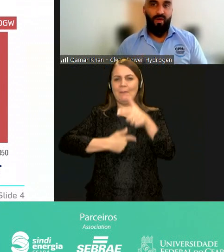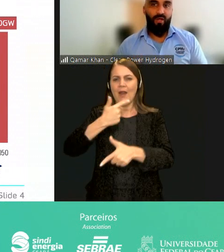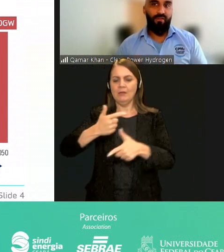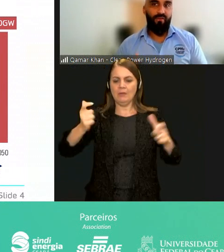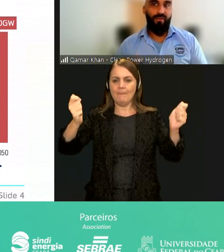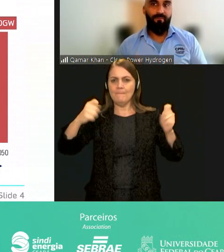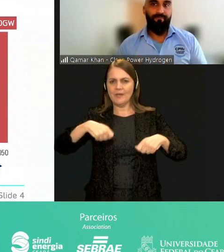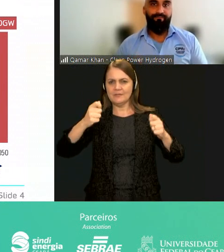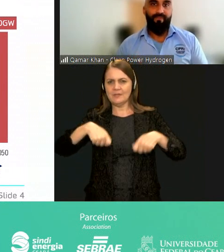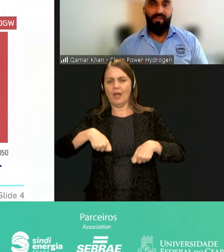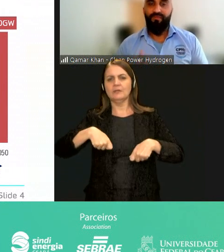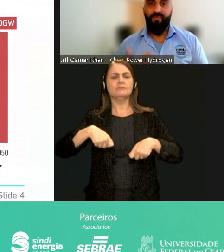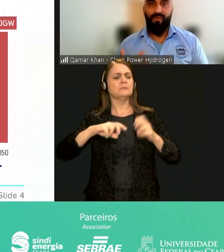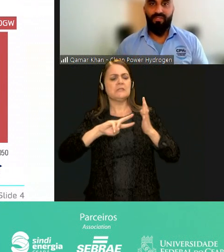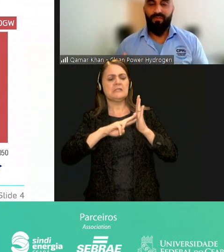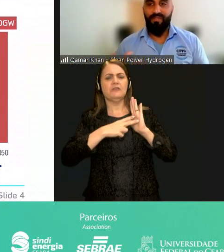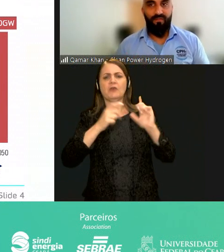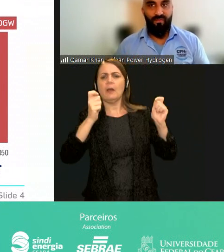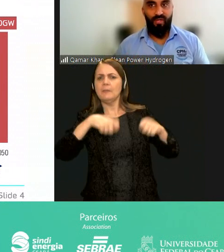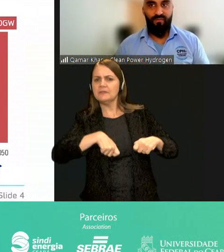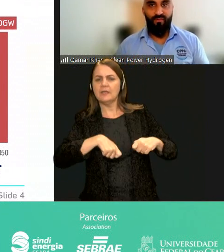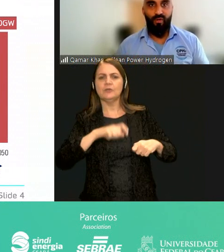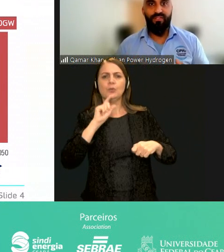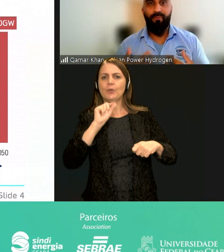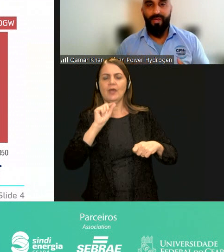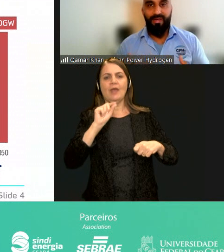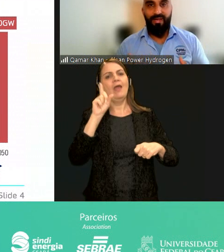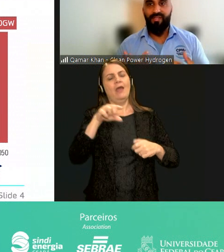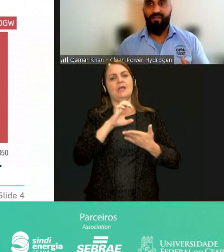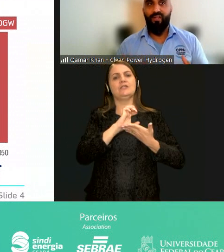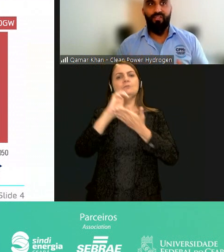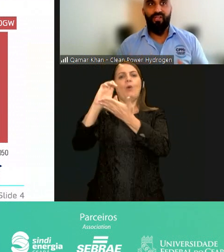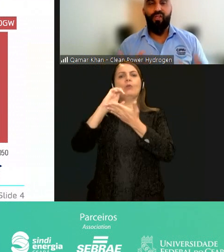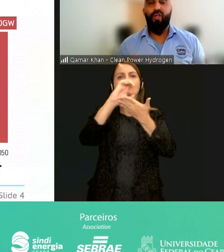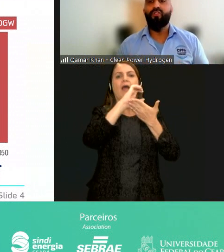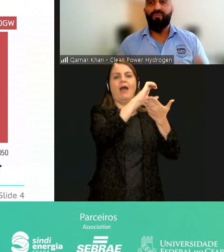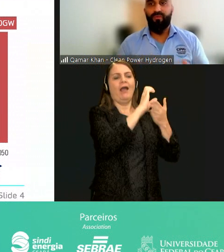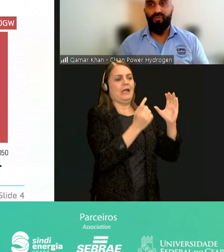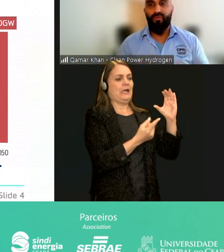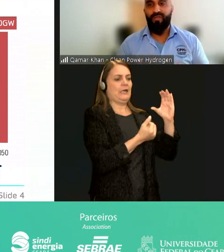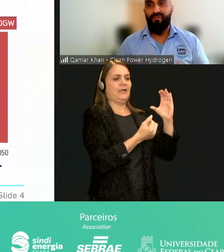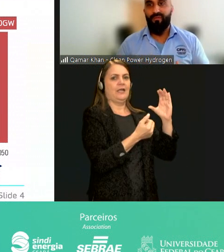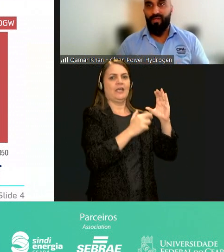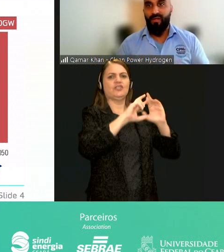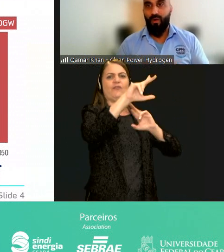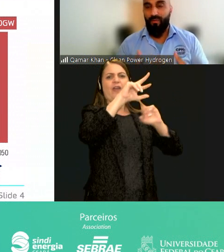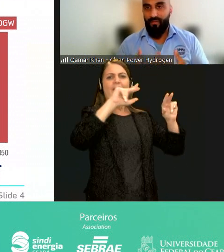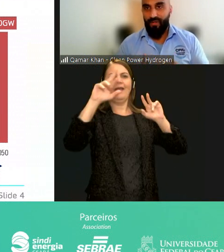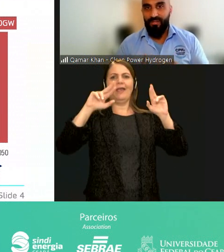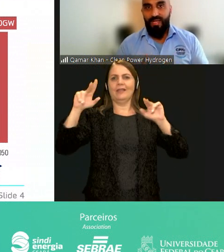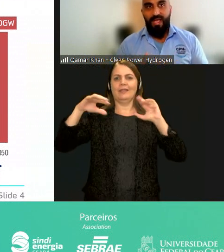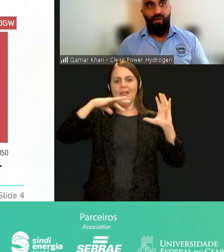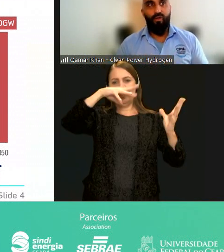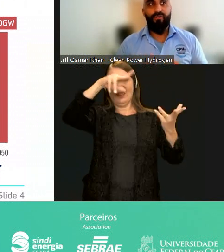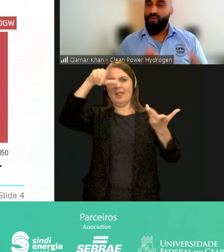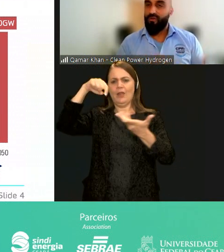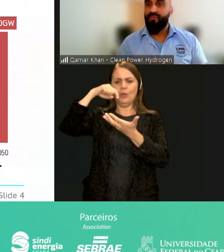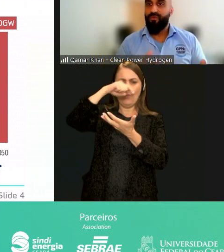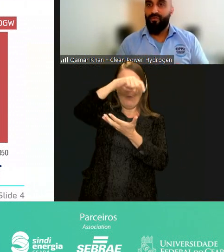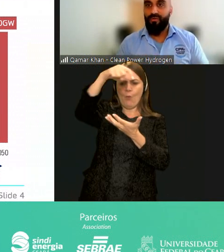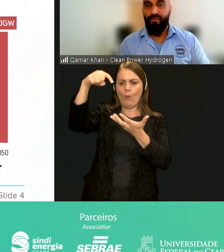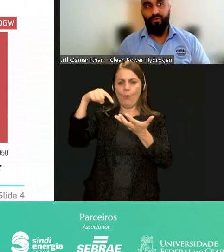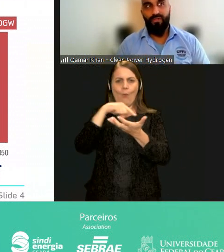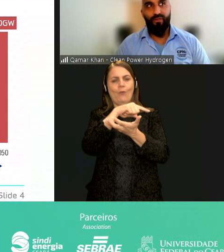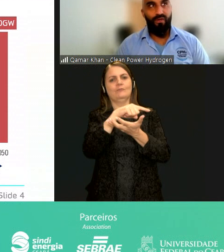different customers in different parts of the world, to build our technology and contribute towards that 4 gigawatt for us, and also